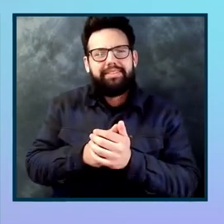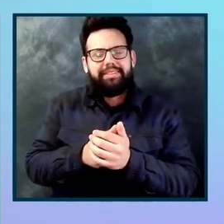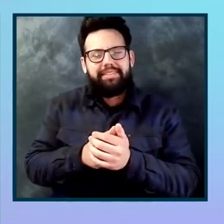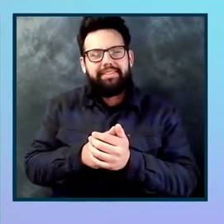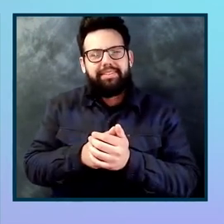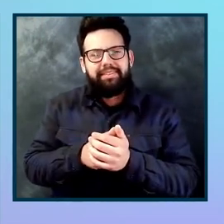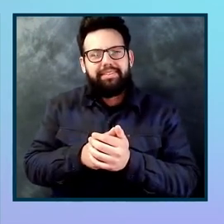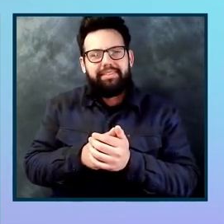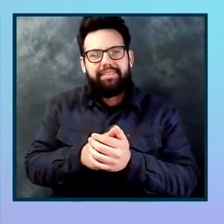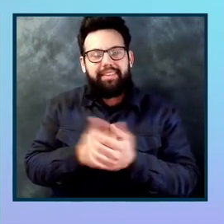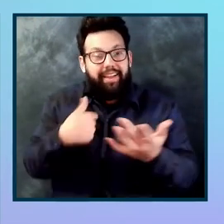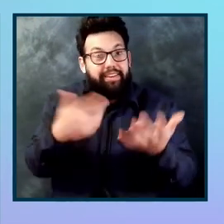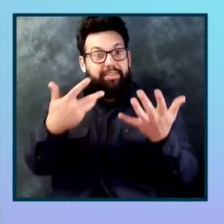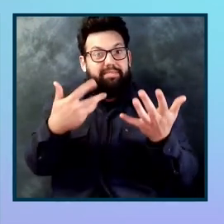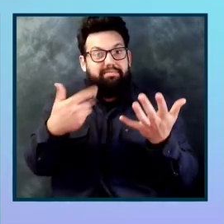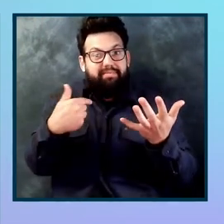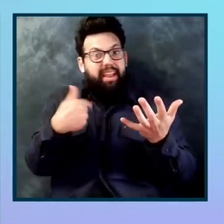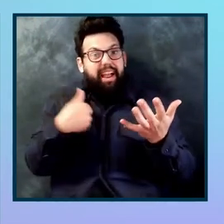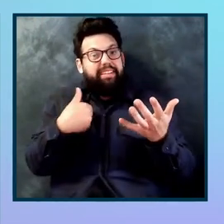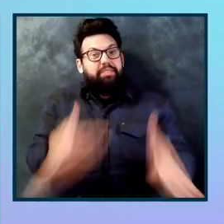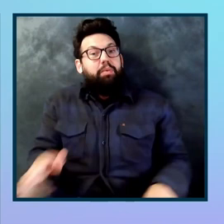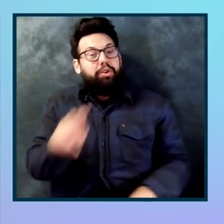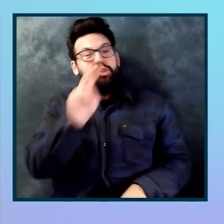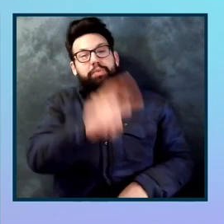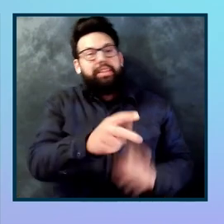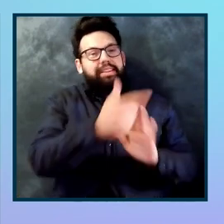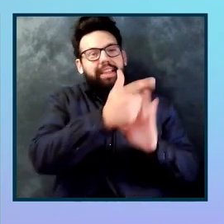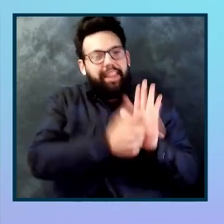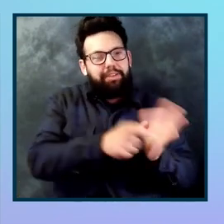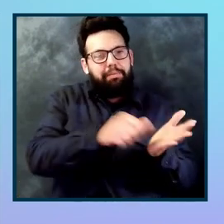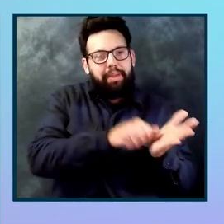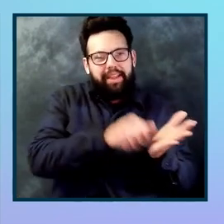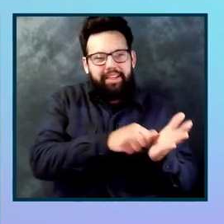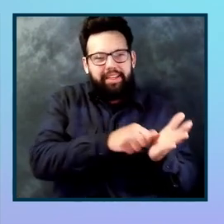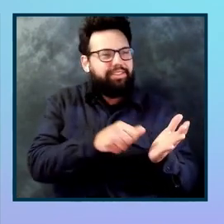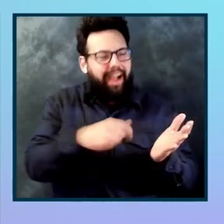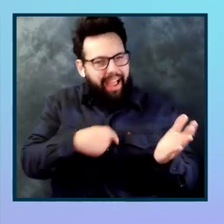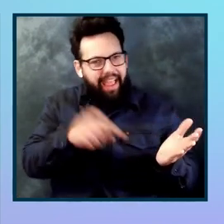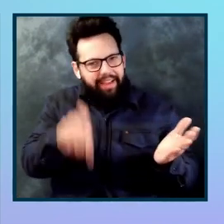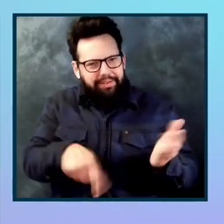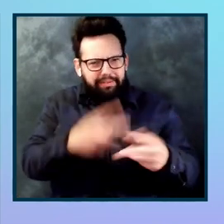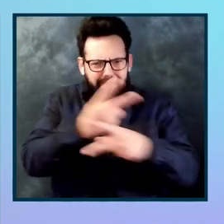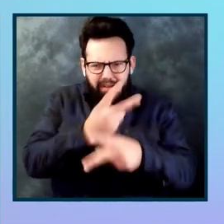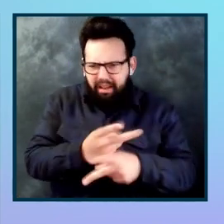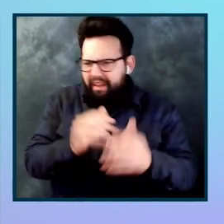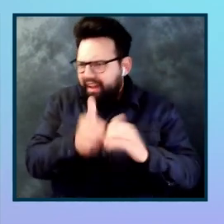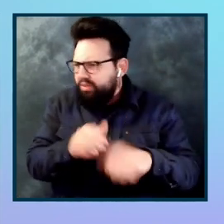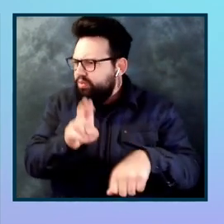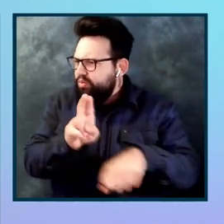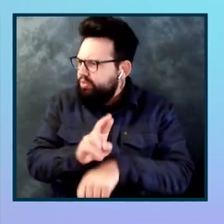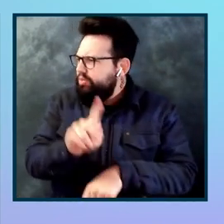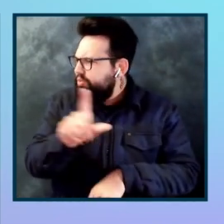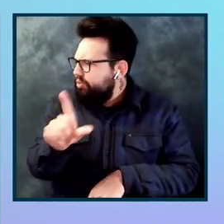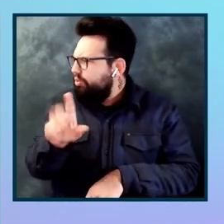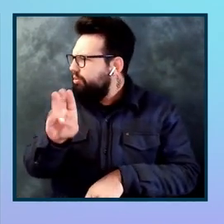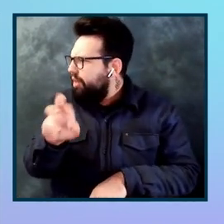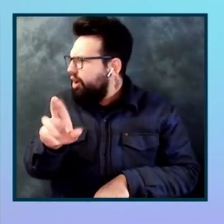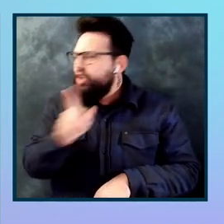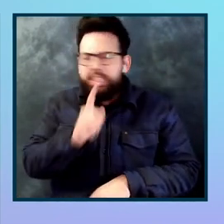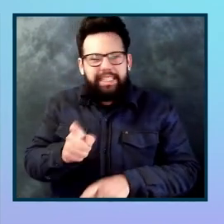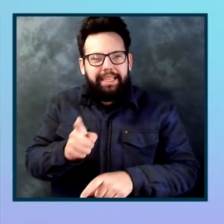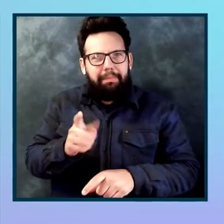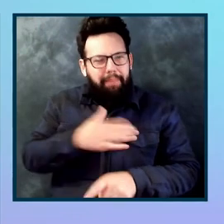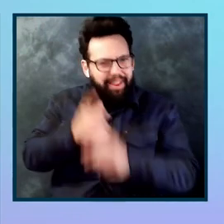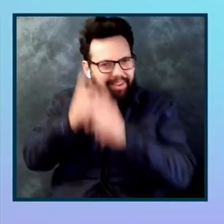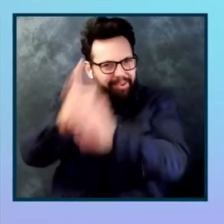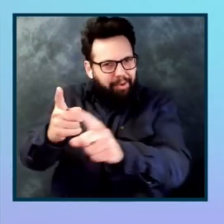didn't want to read the legal page. I didn't want to have to figure out how to use this toolbar. All I wanted to do is figure out how to pay down my debt